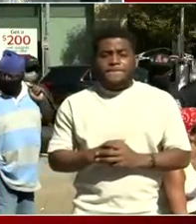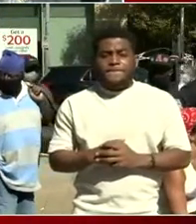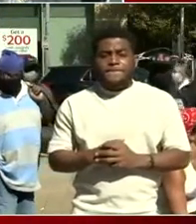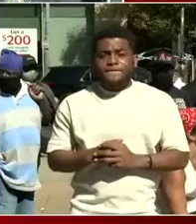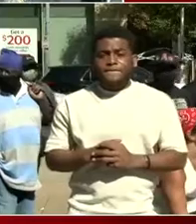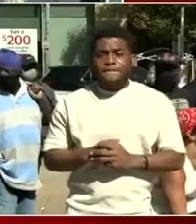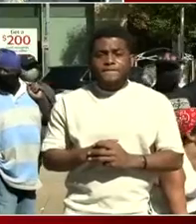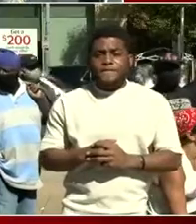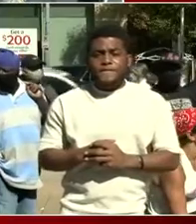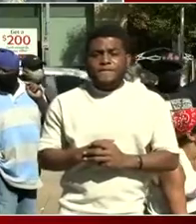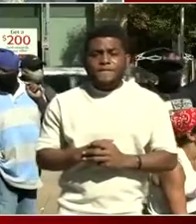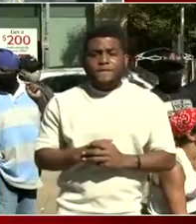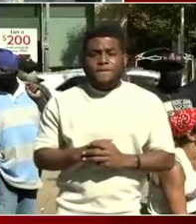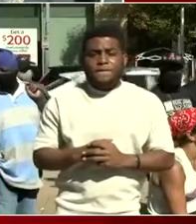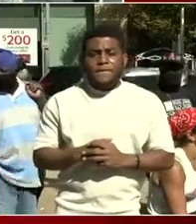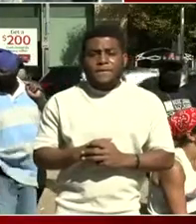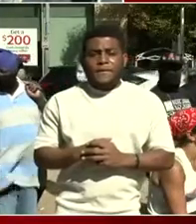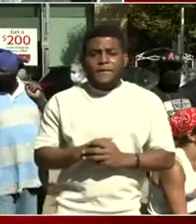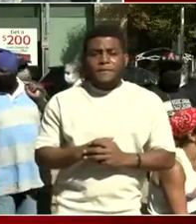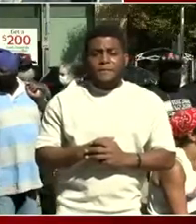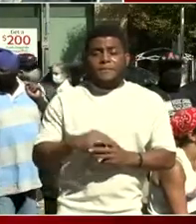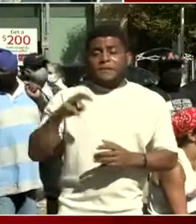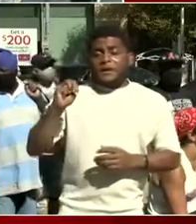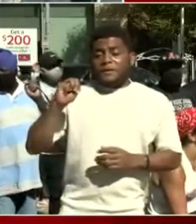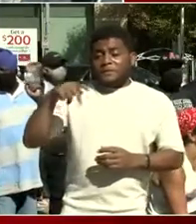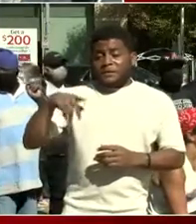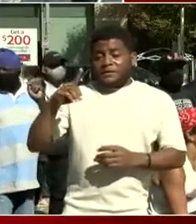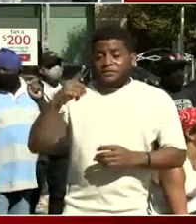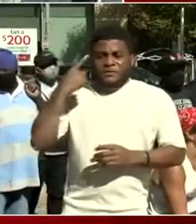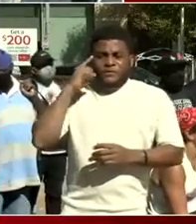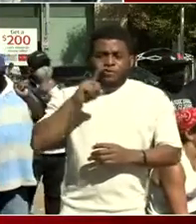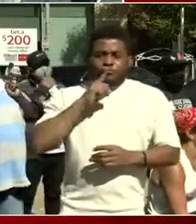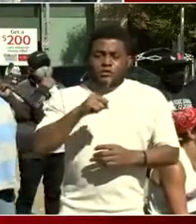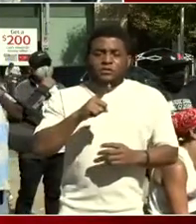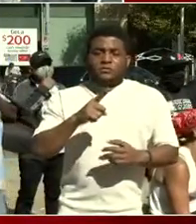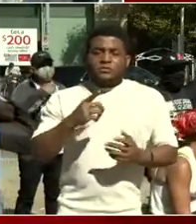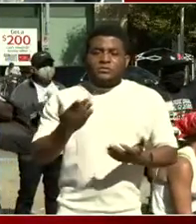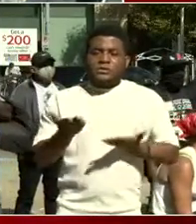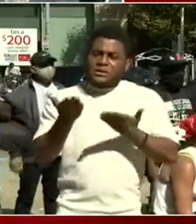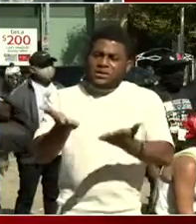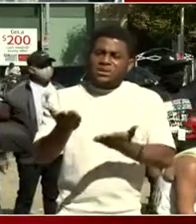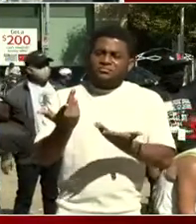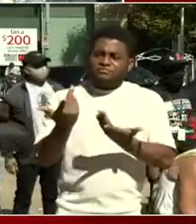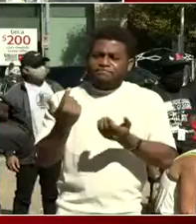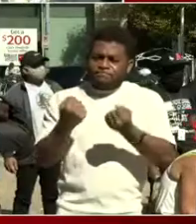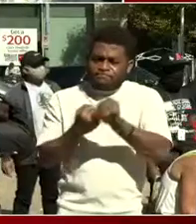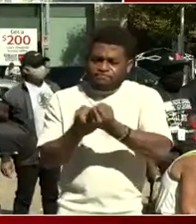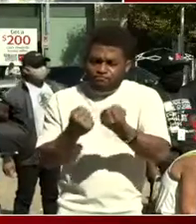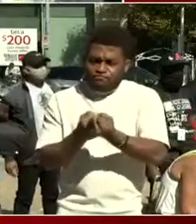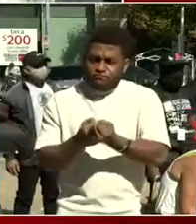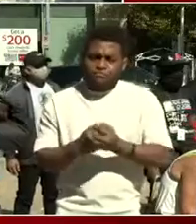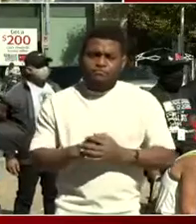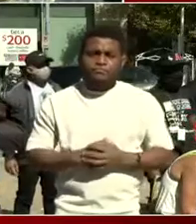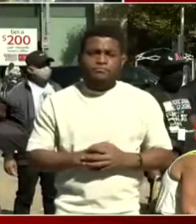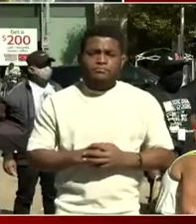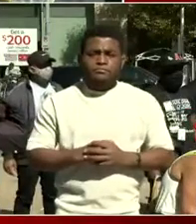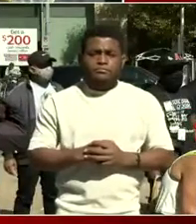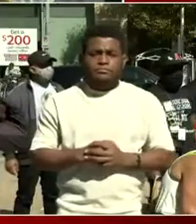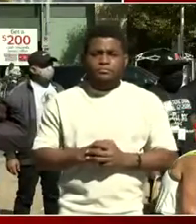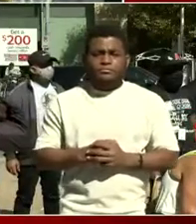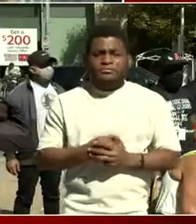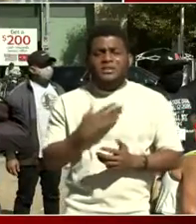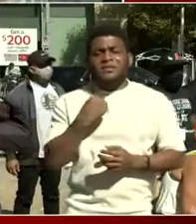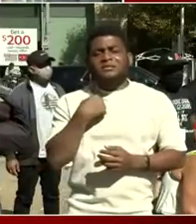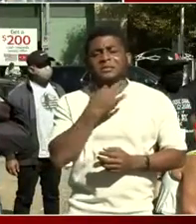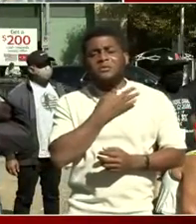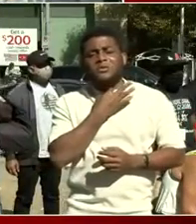MPD doing their job to do enforcement efforts. I'm also curious that you have a fall crime initiative. We've always